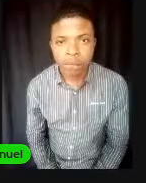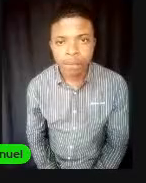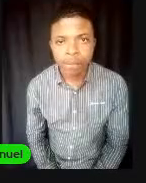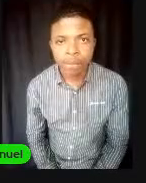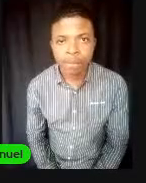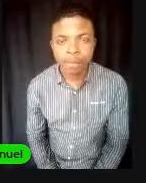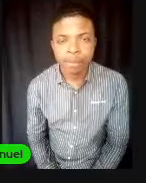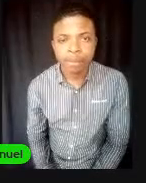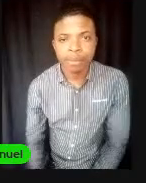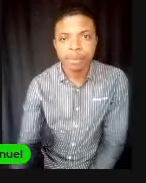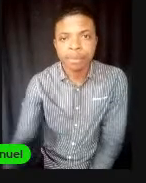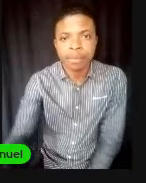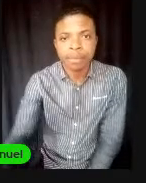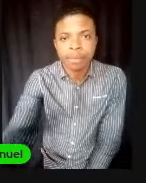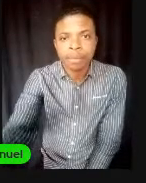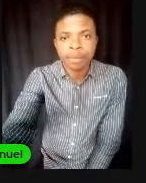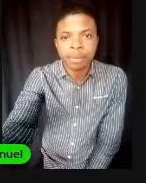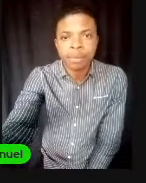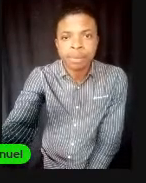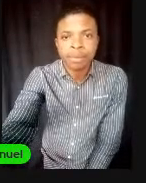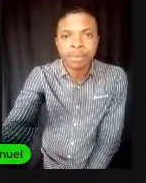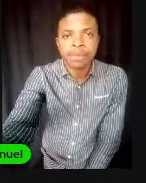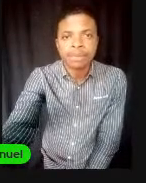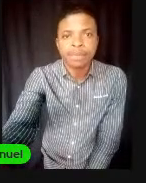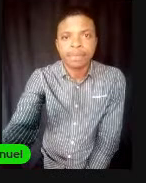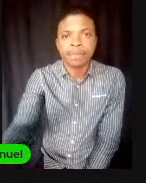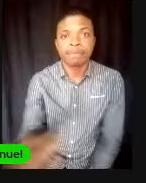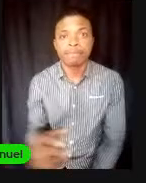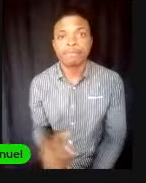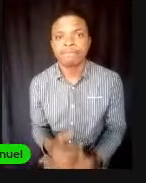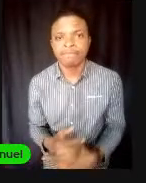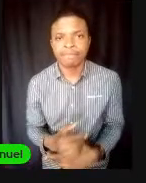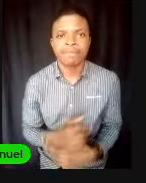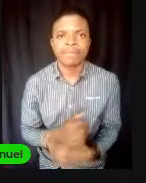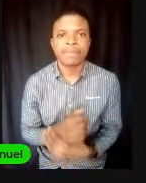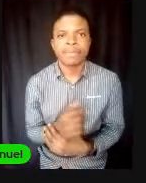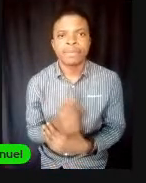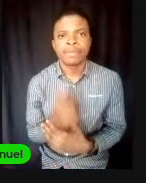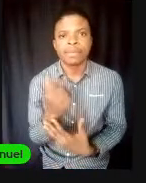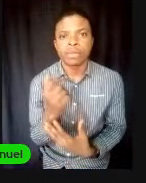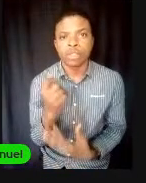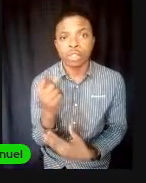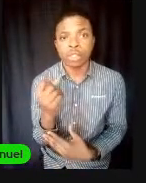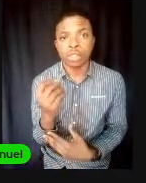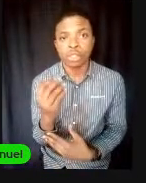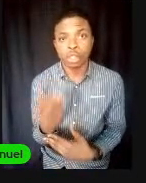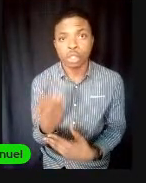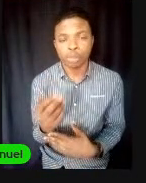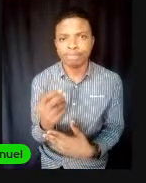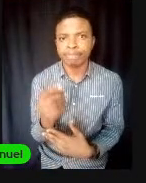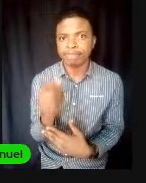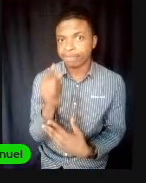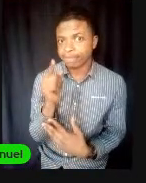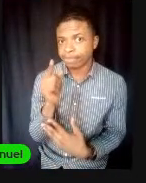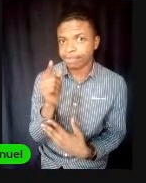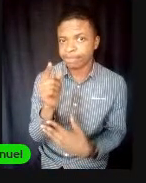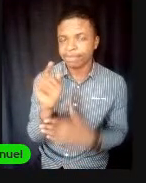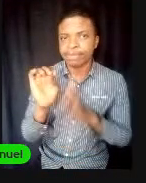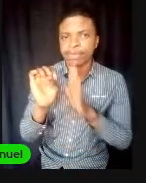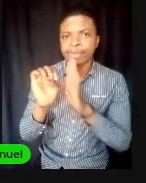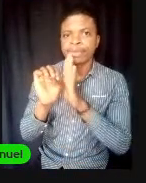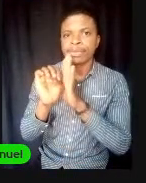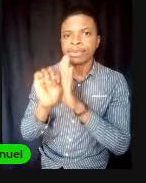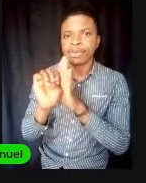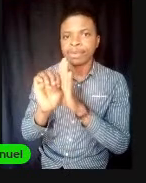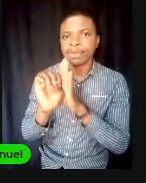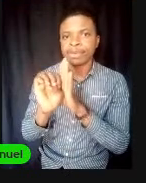I said the class is going to be brief. Okay, welcome back. So these are examples of a graphic design. The first you